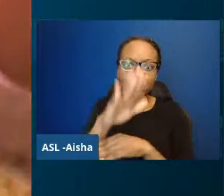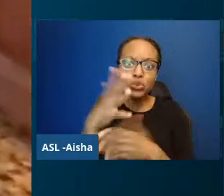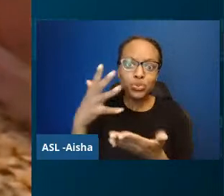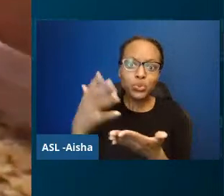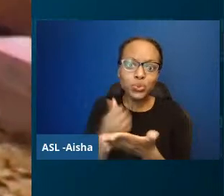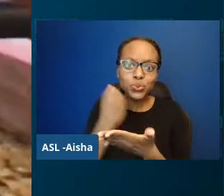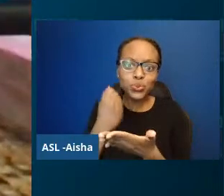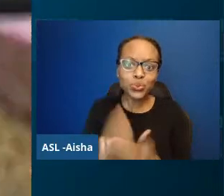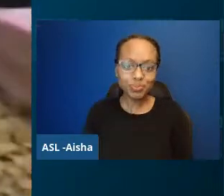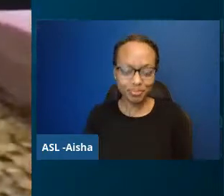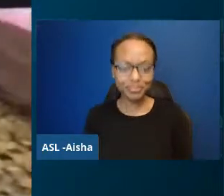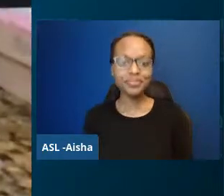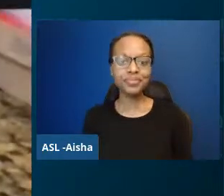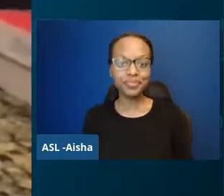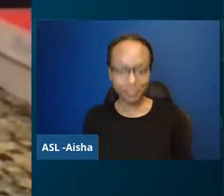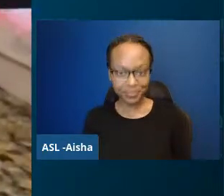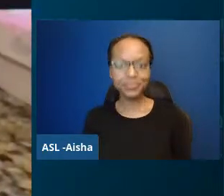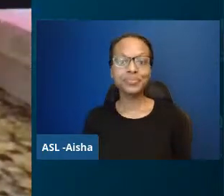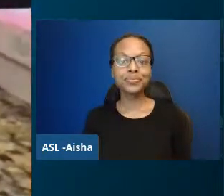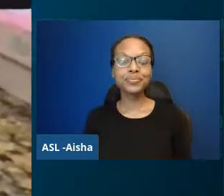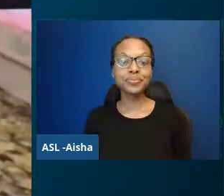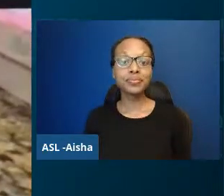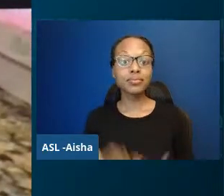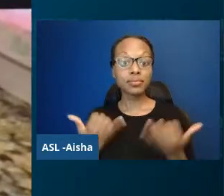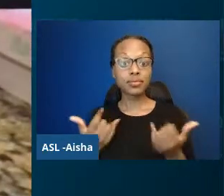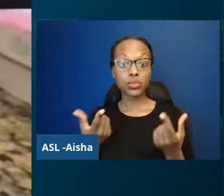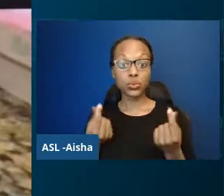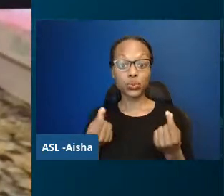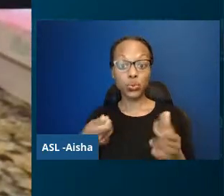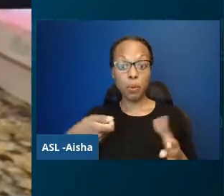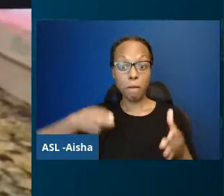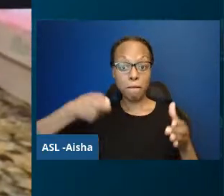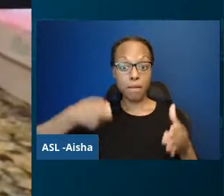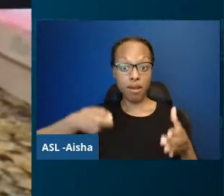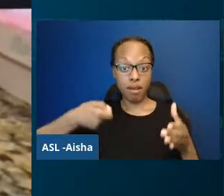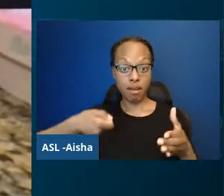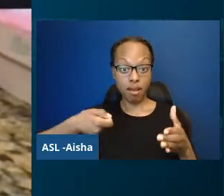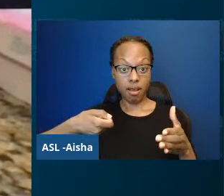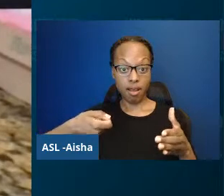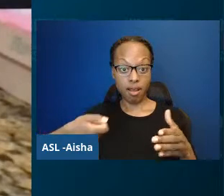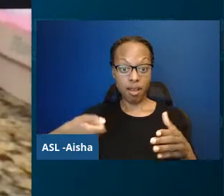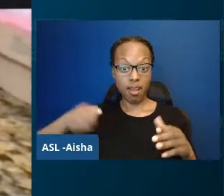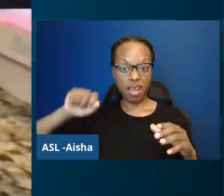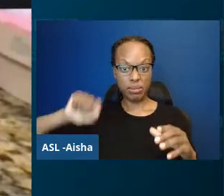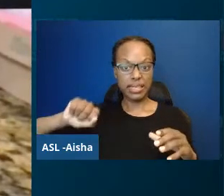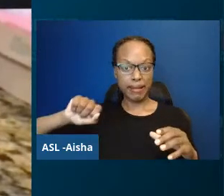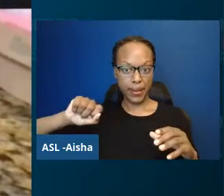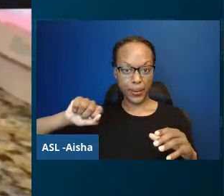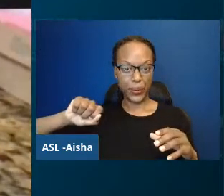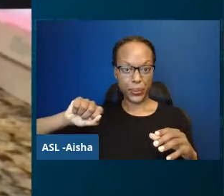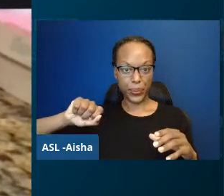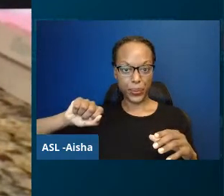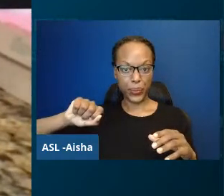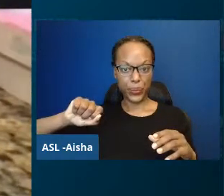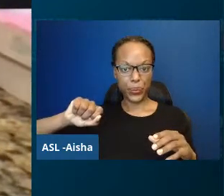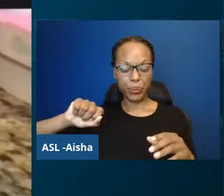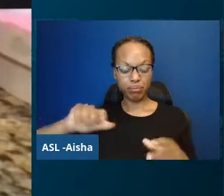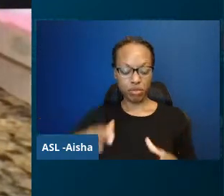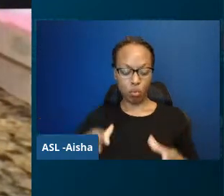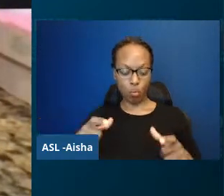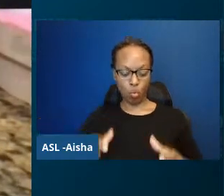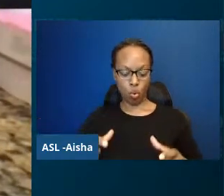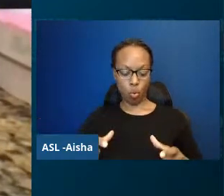Okay, so now I'm going to take my pan and I'm going to turn it upside down, more or less right over